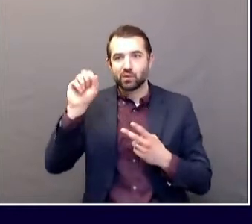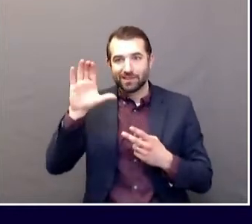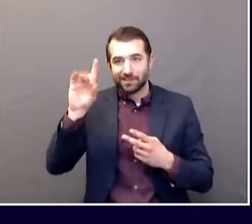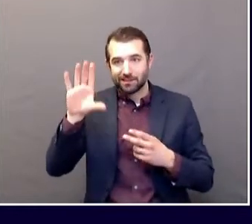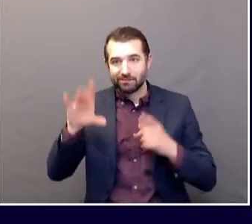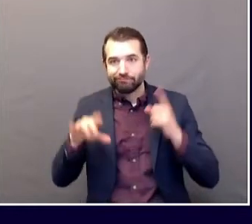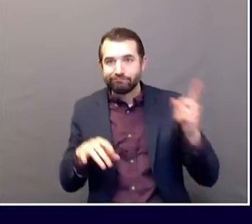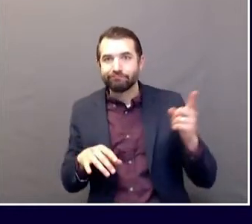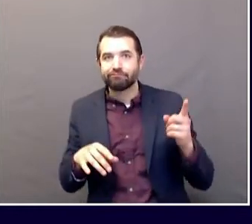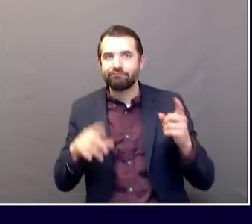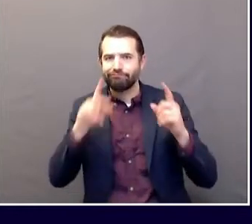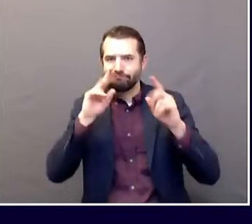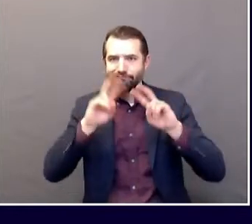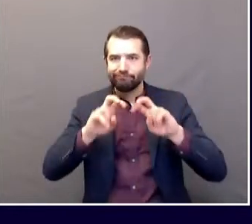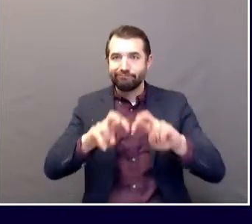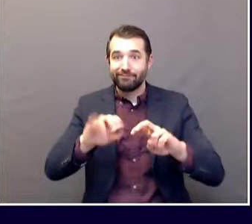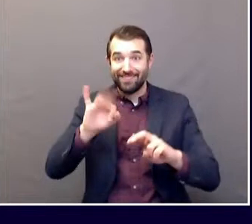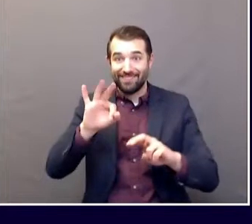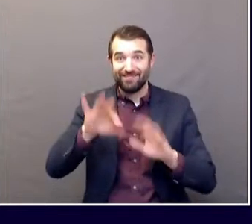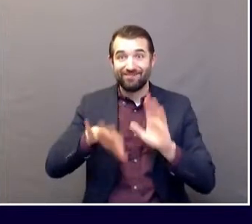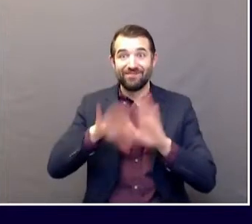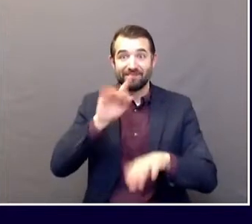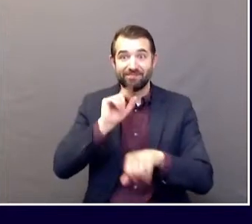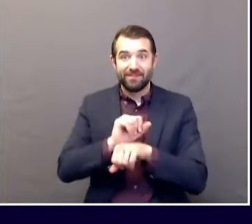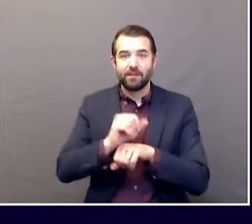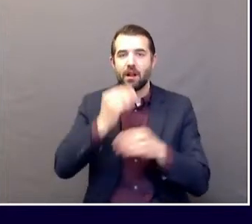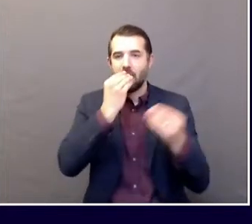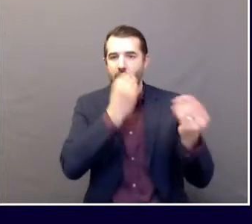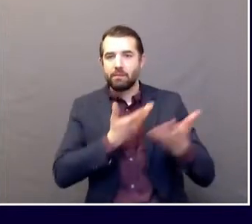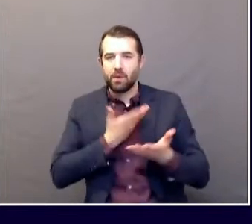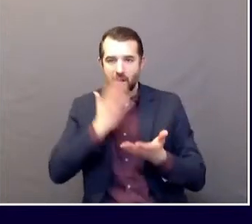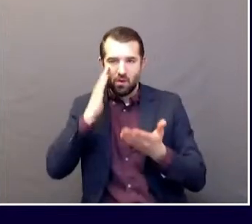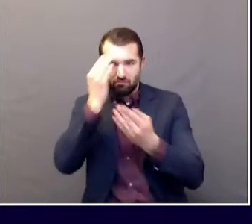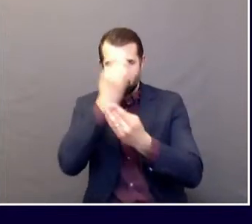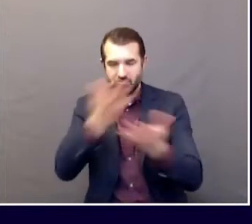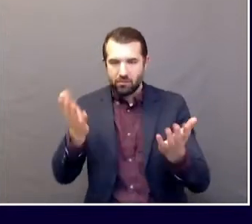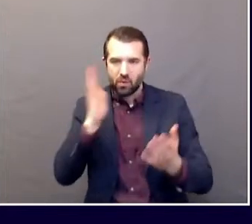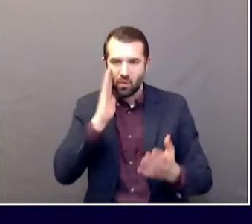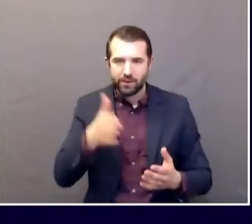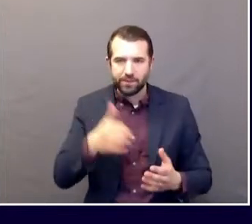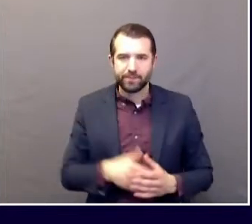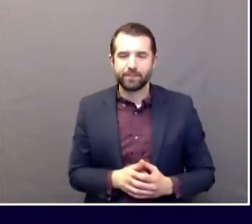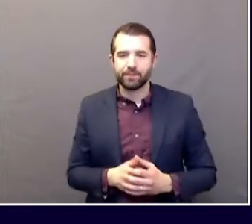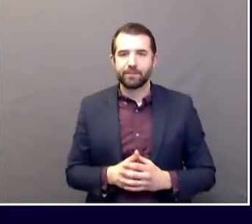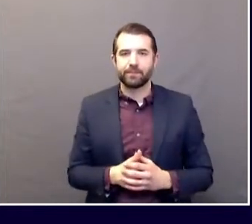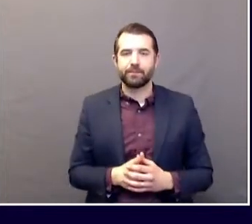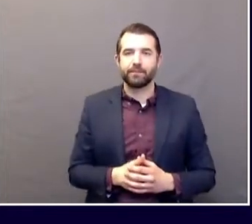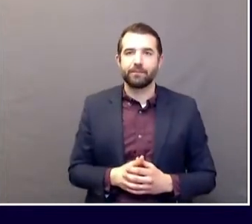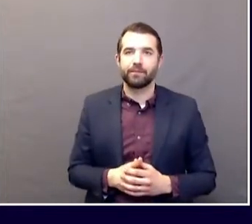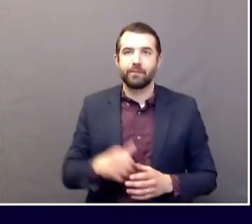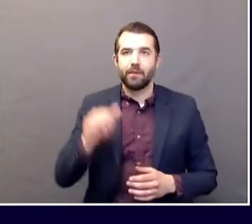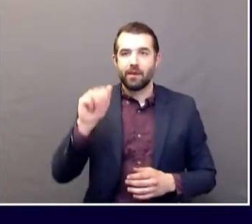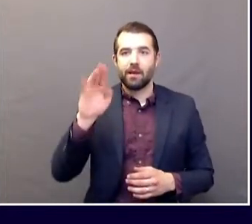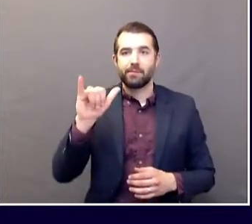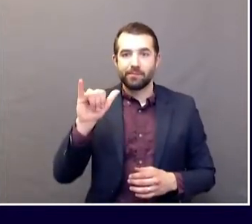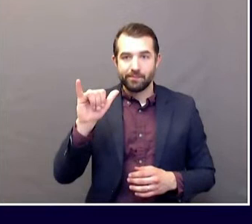will update everyone. Thank you both. Thanks, Eric. Let me turn to Amy Brown next.